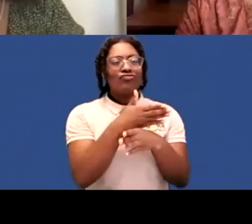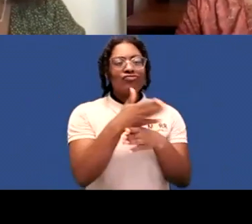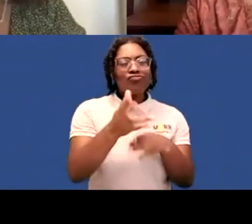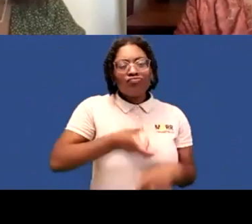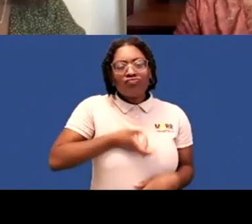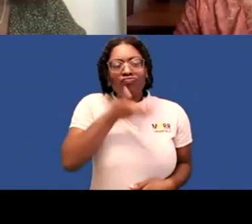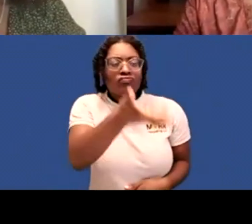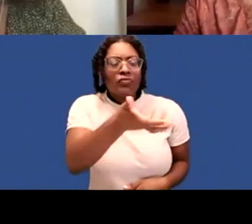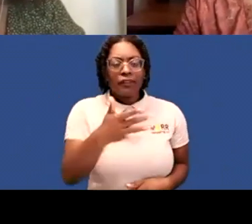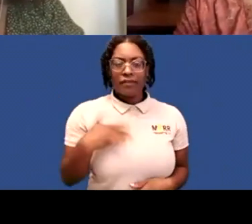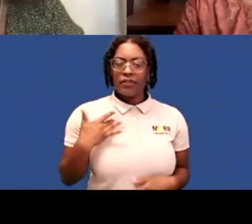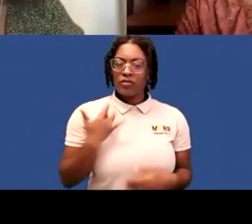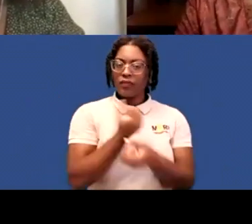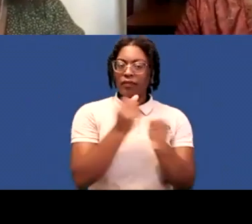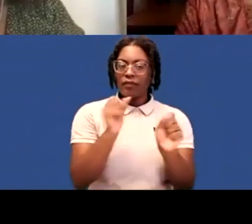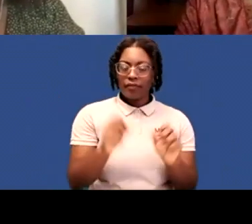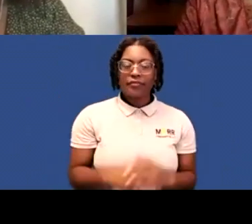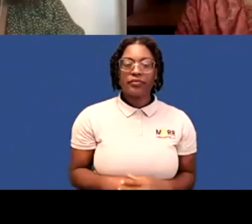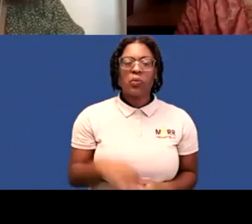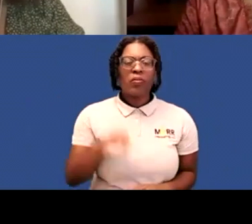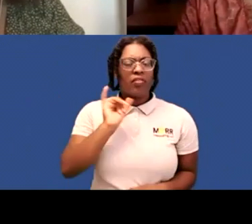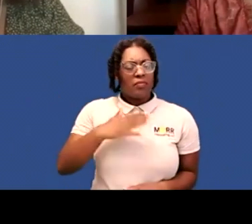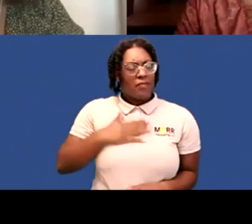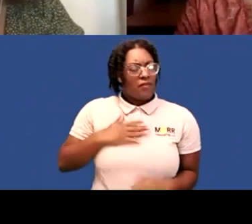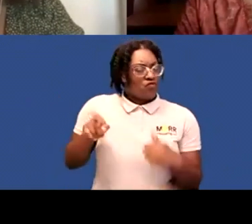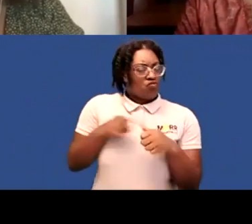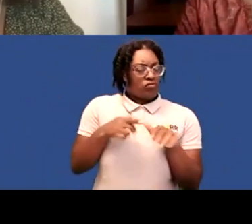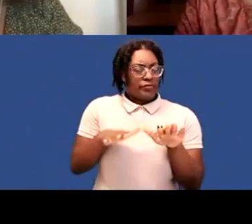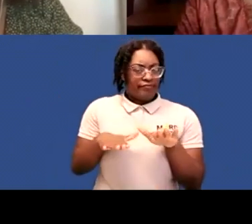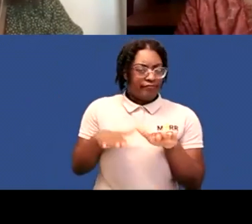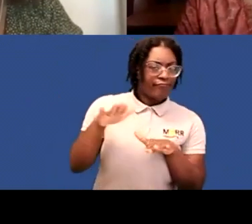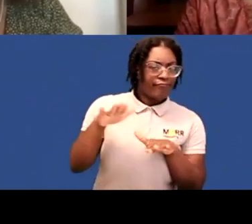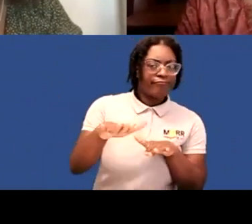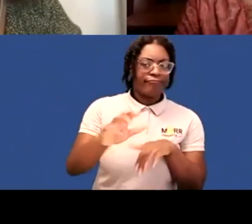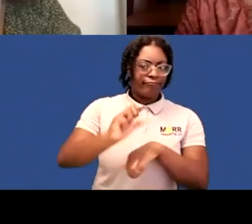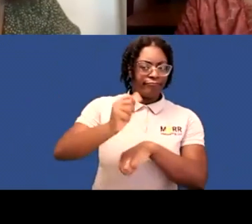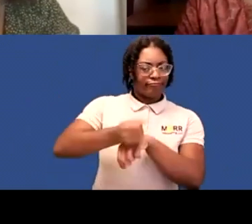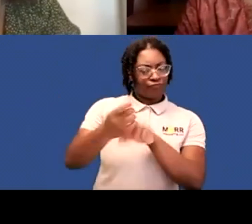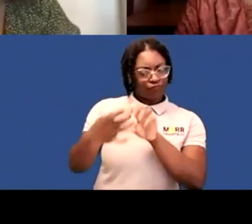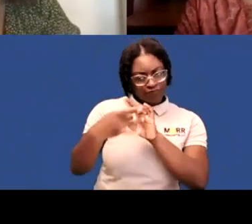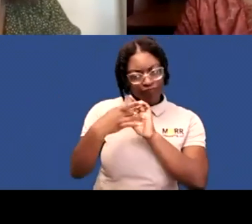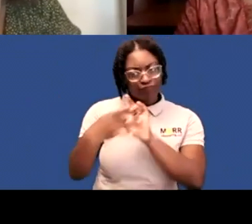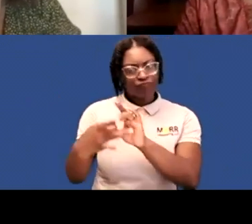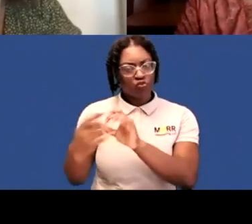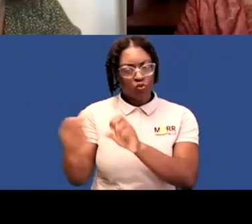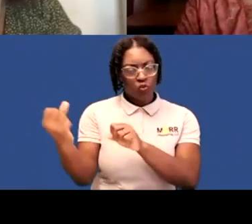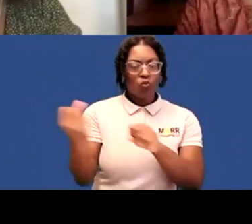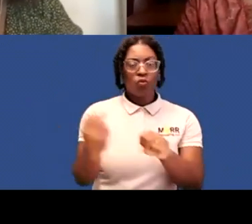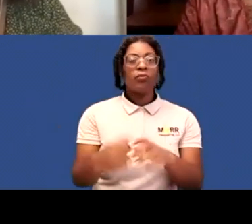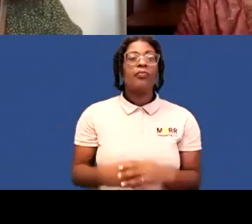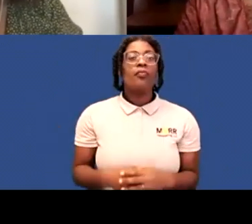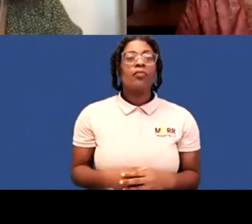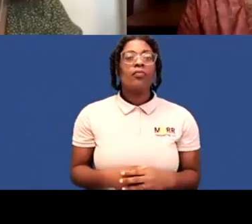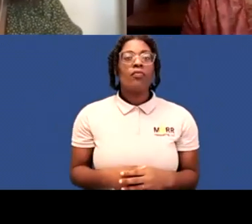So I start there. I try to make sure that I am immersing them